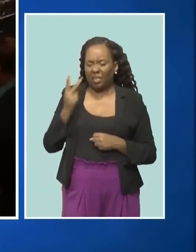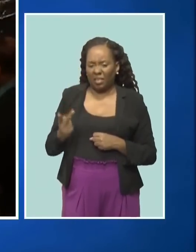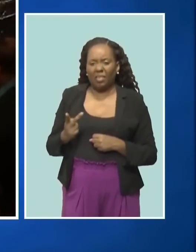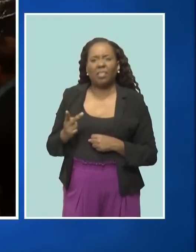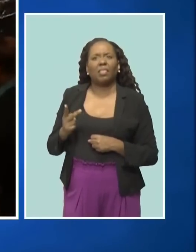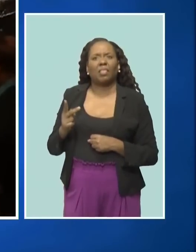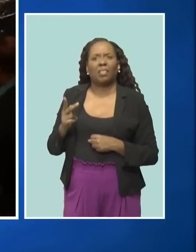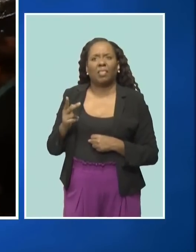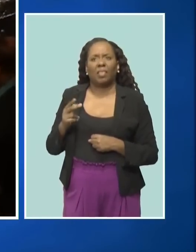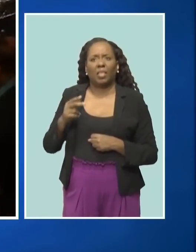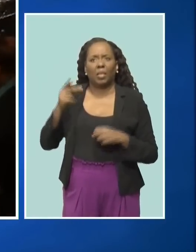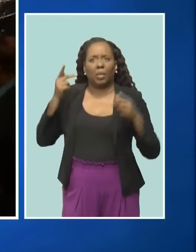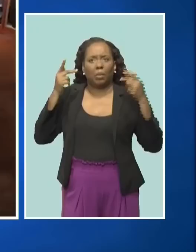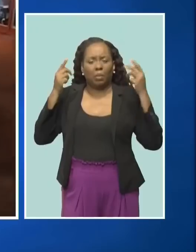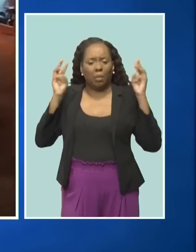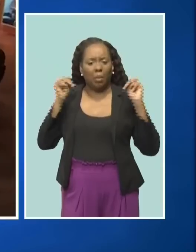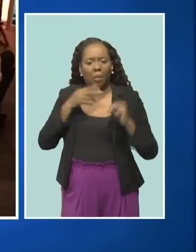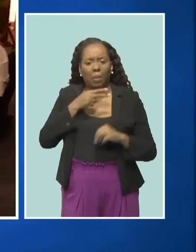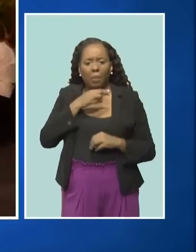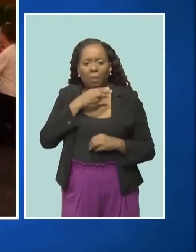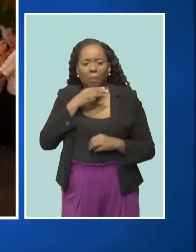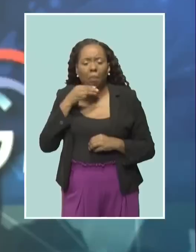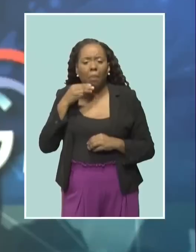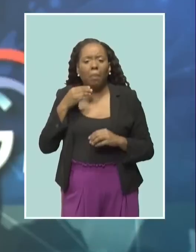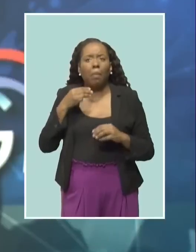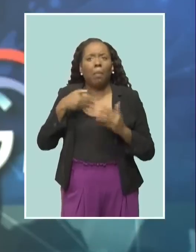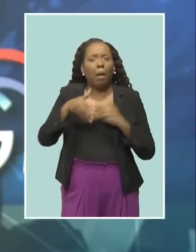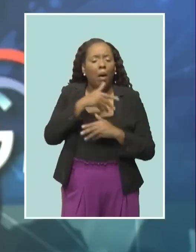and his wife at the Robert Louis Stevenson Museum.